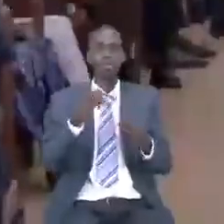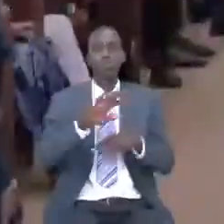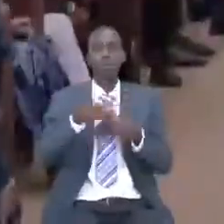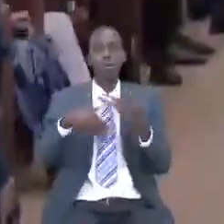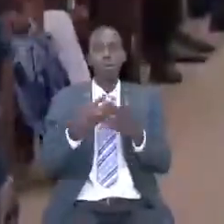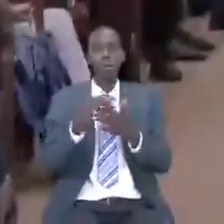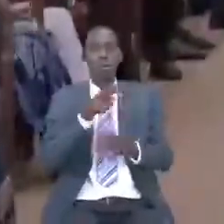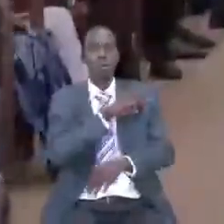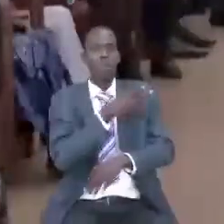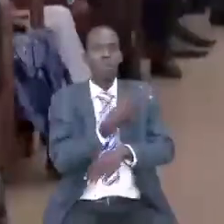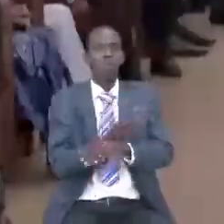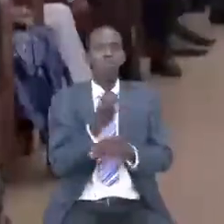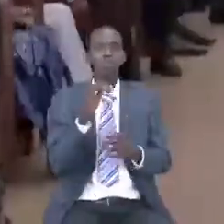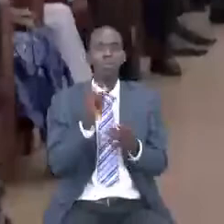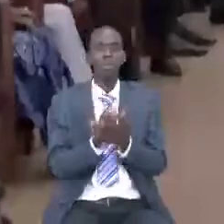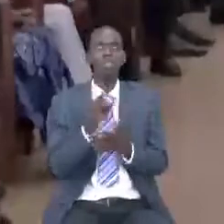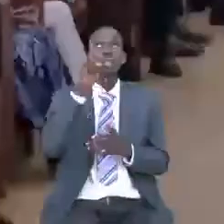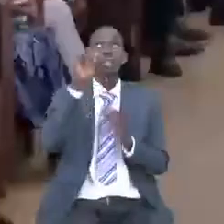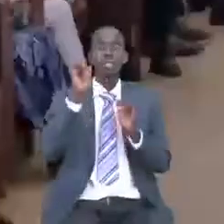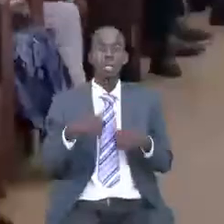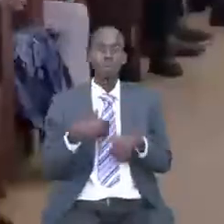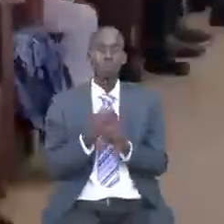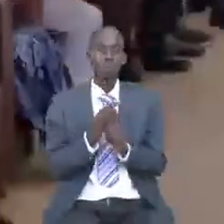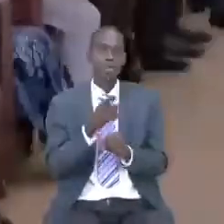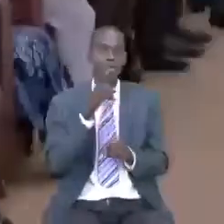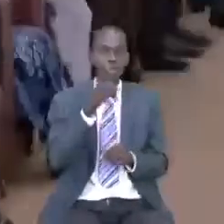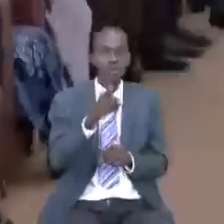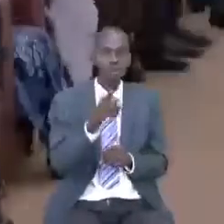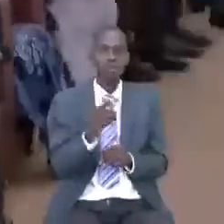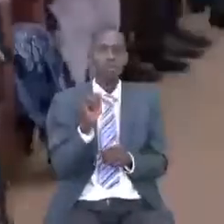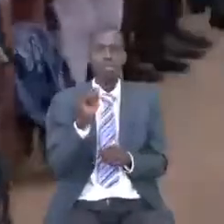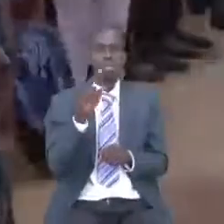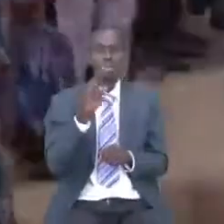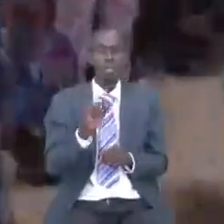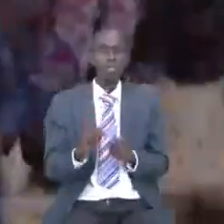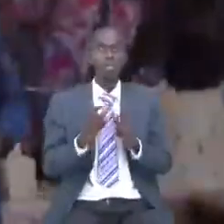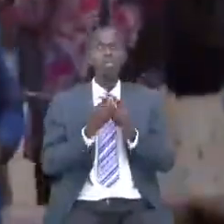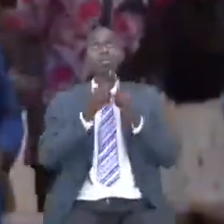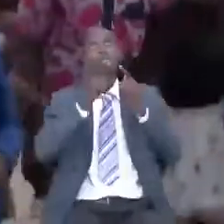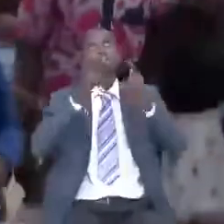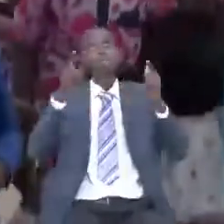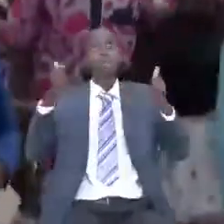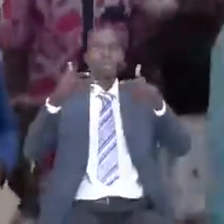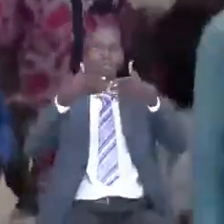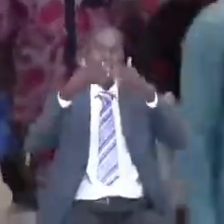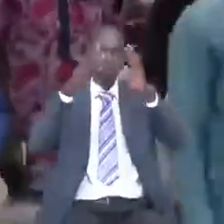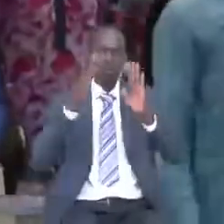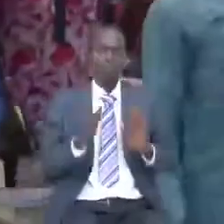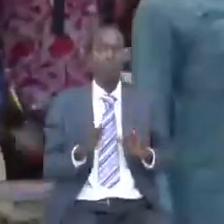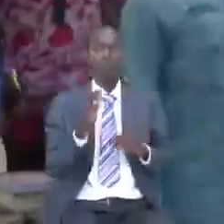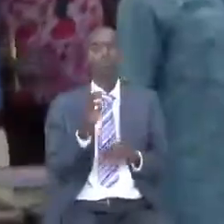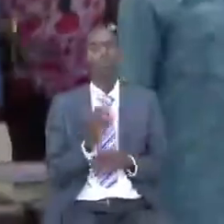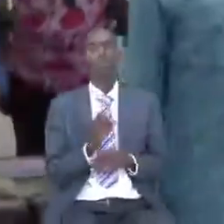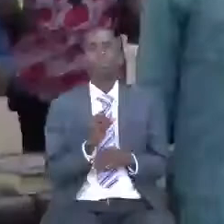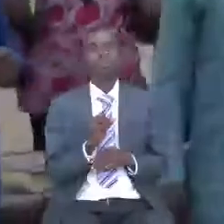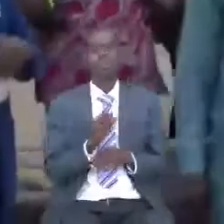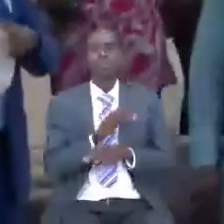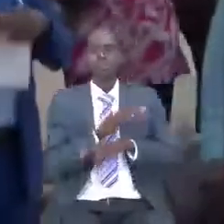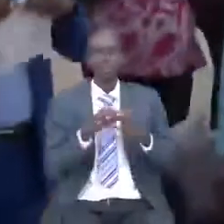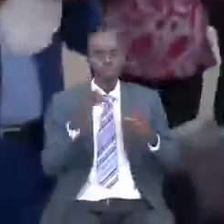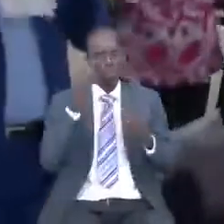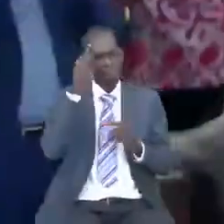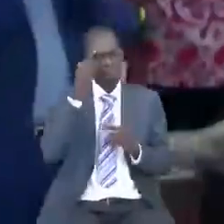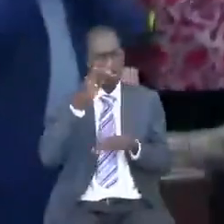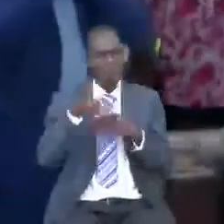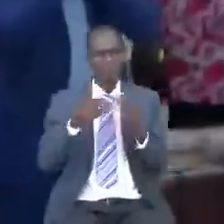that He can make you an extraordinary pace setter. Don't think about your